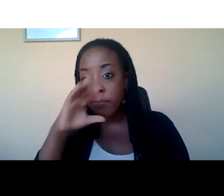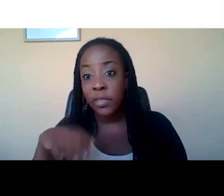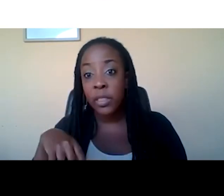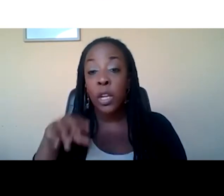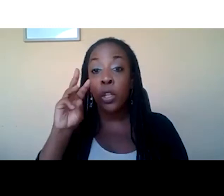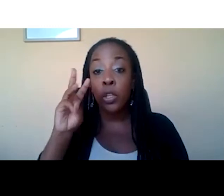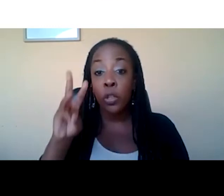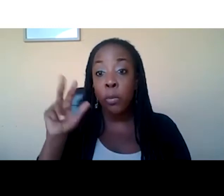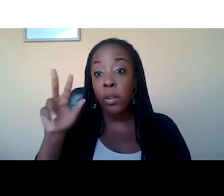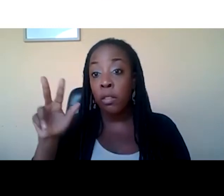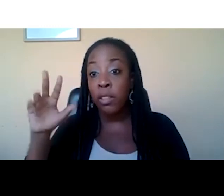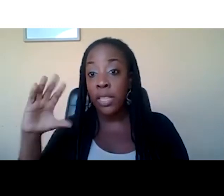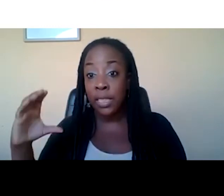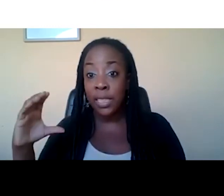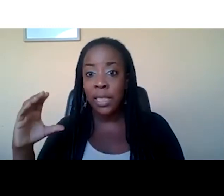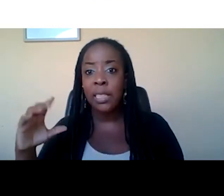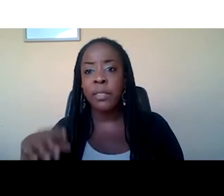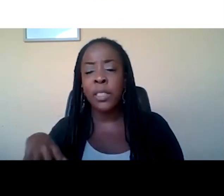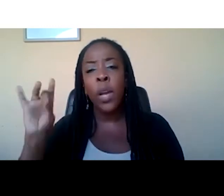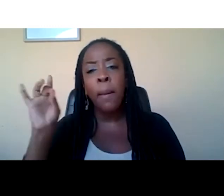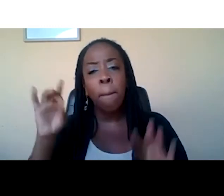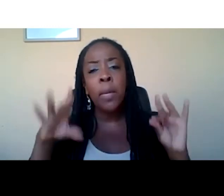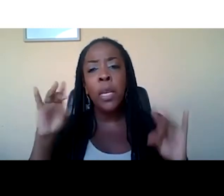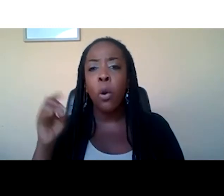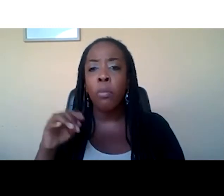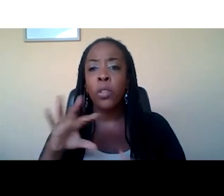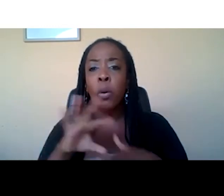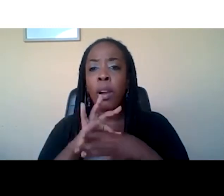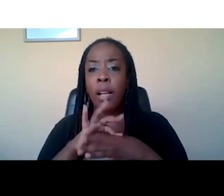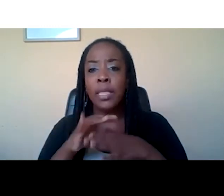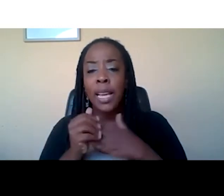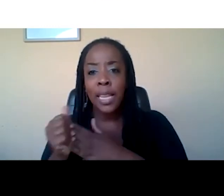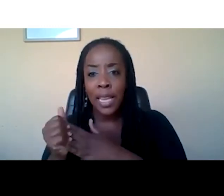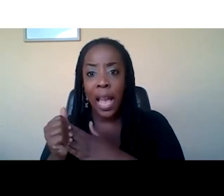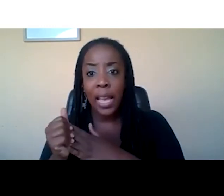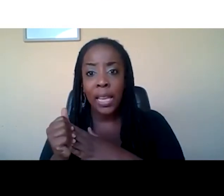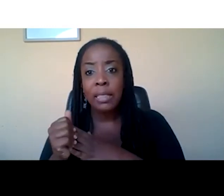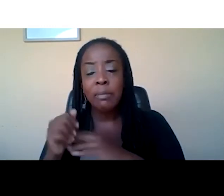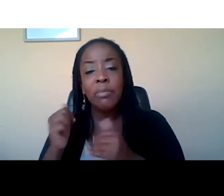some content guide that will help them to